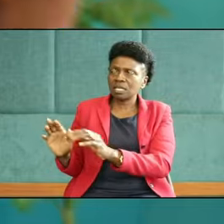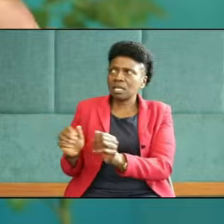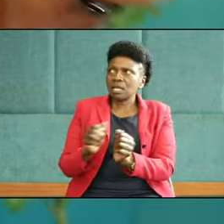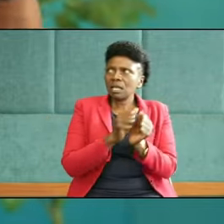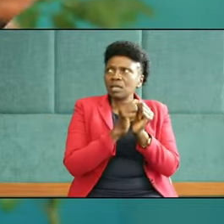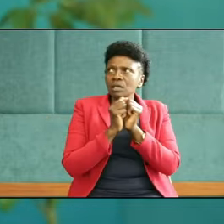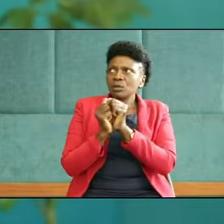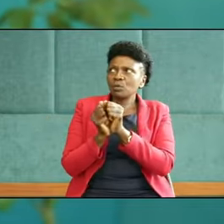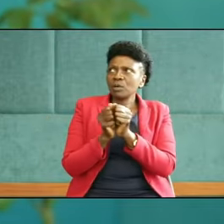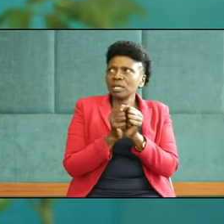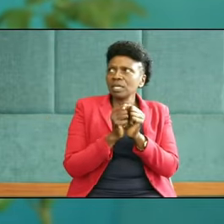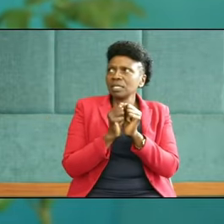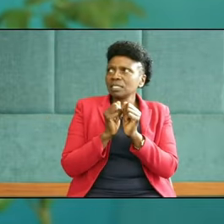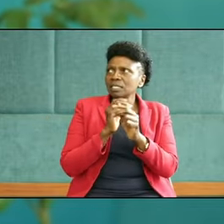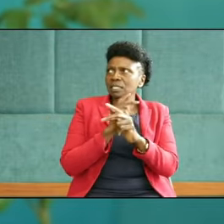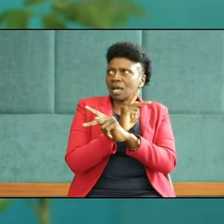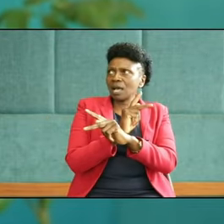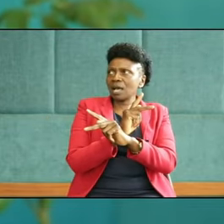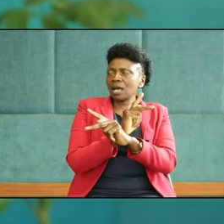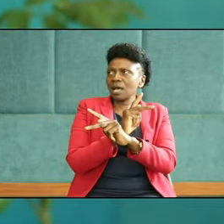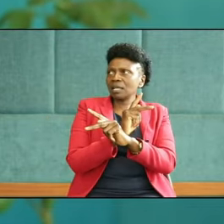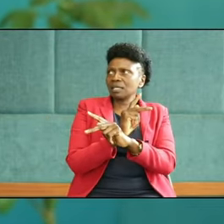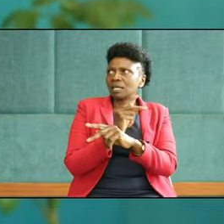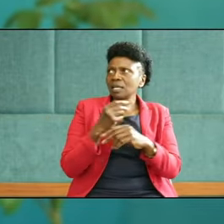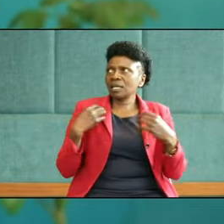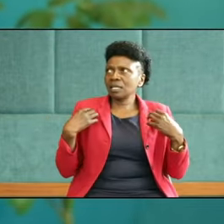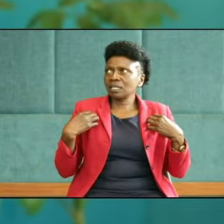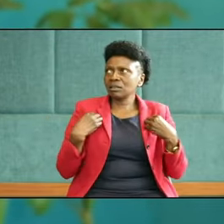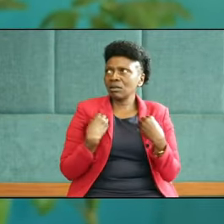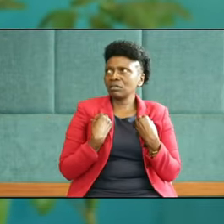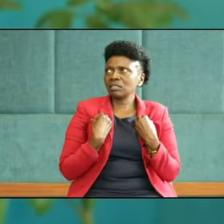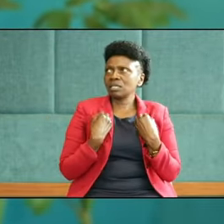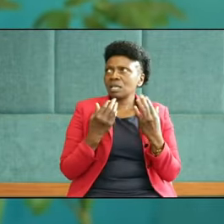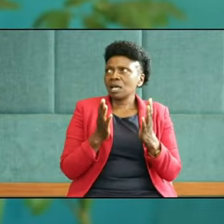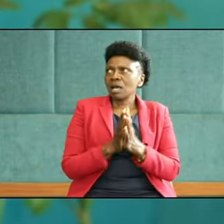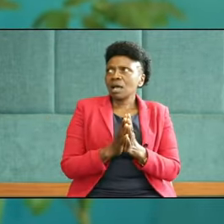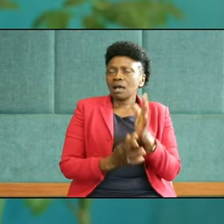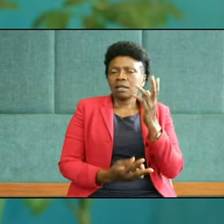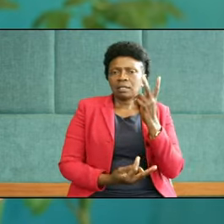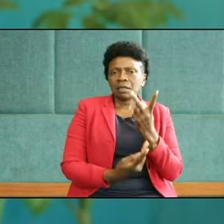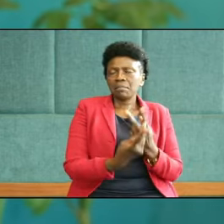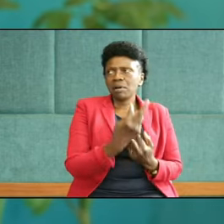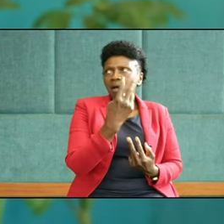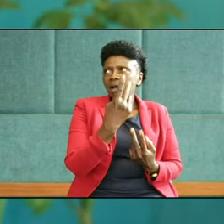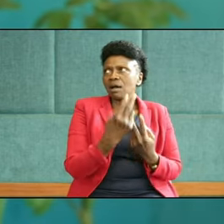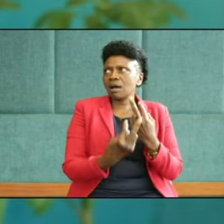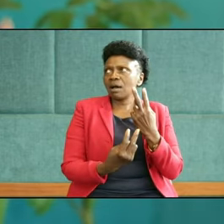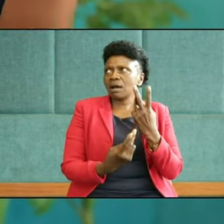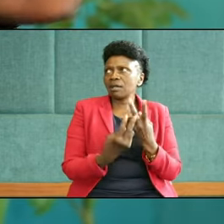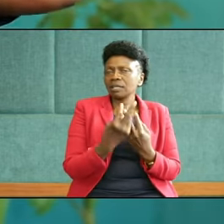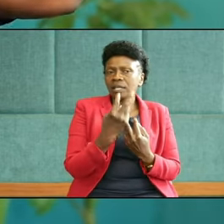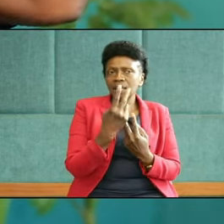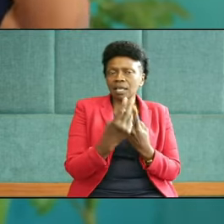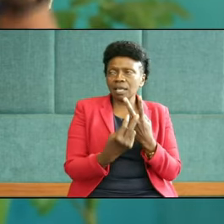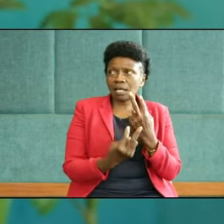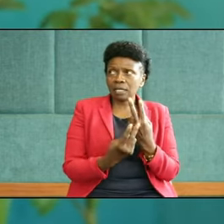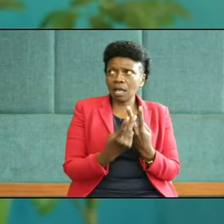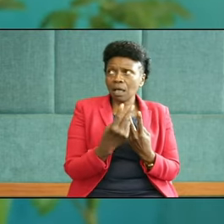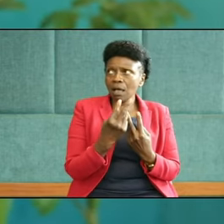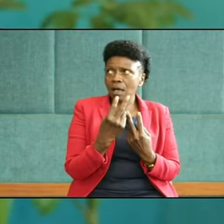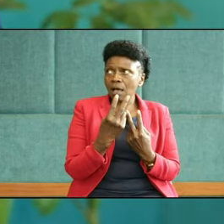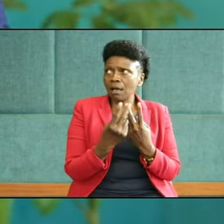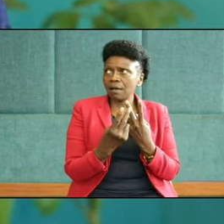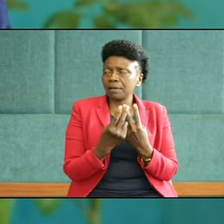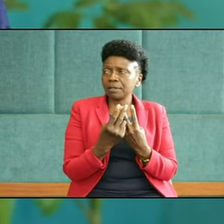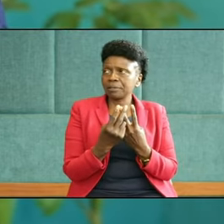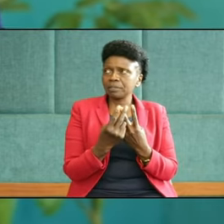your infighting. Bathe your soul with burning lamps. Look for the breaking